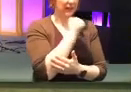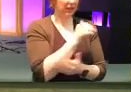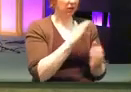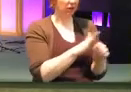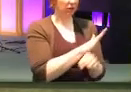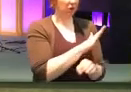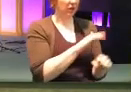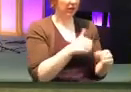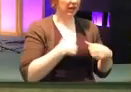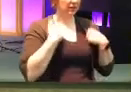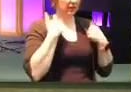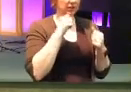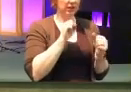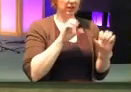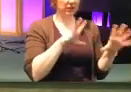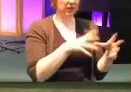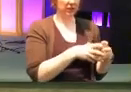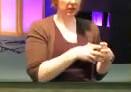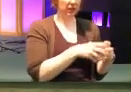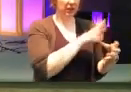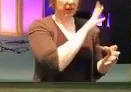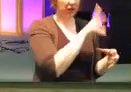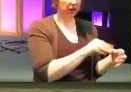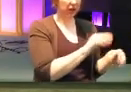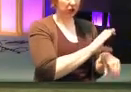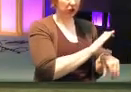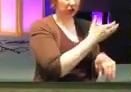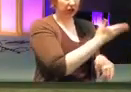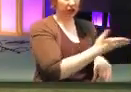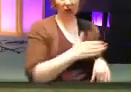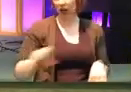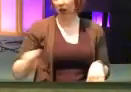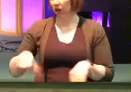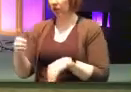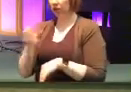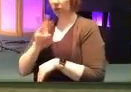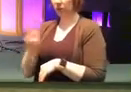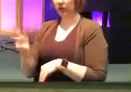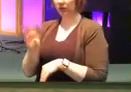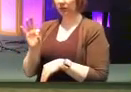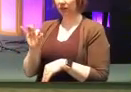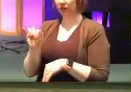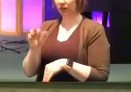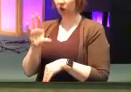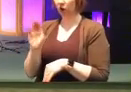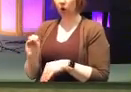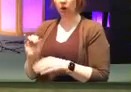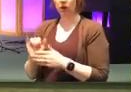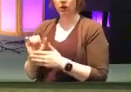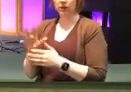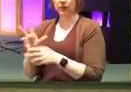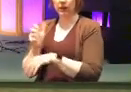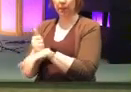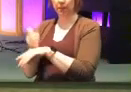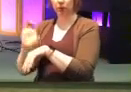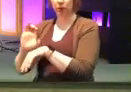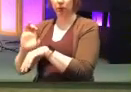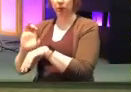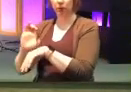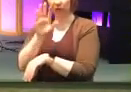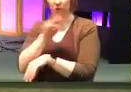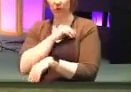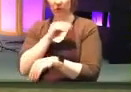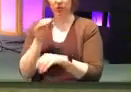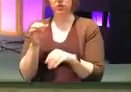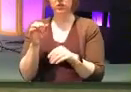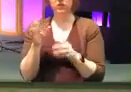Assembly, and an African church there, and another one in West Fargo, a church plant there. And because of your missions giving, the